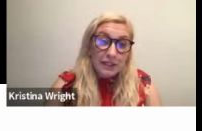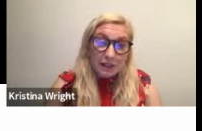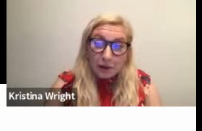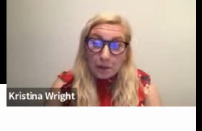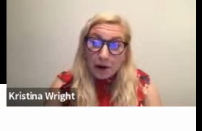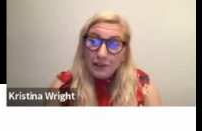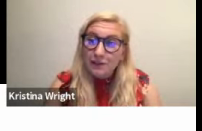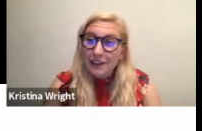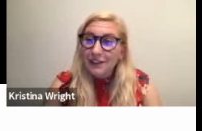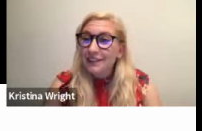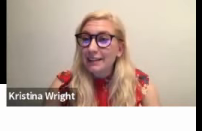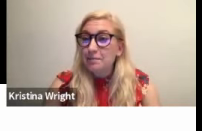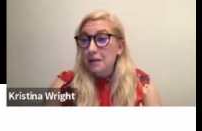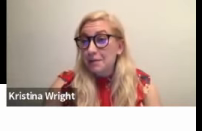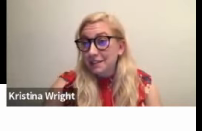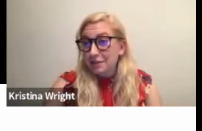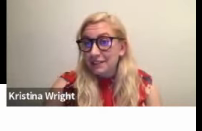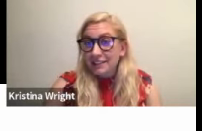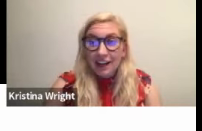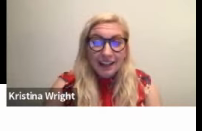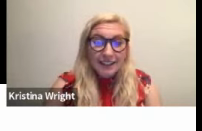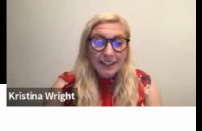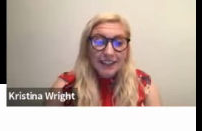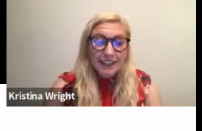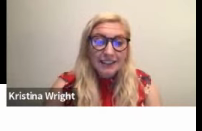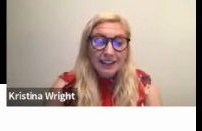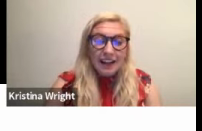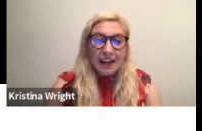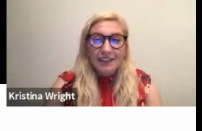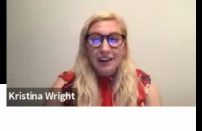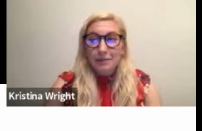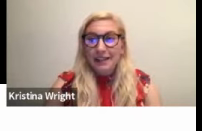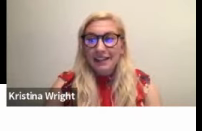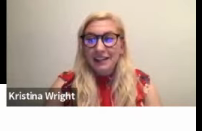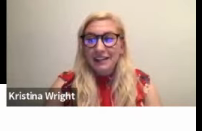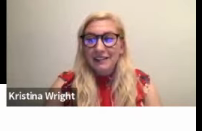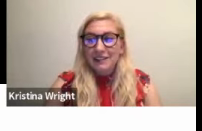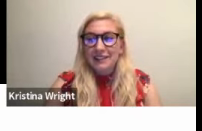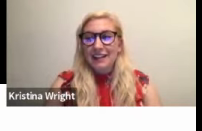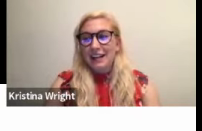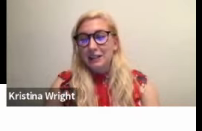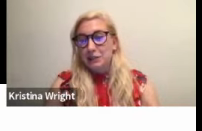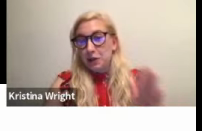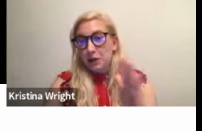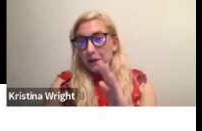how different parts of it look like, maybe different sizes, and